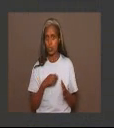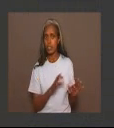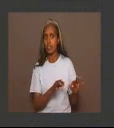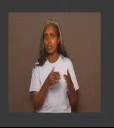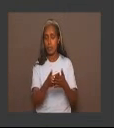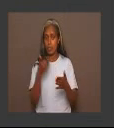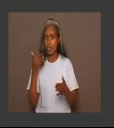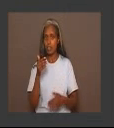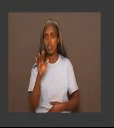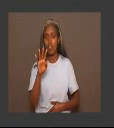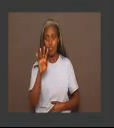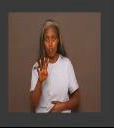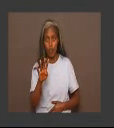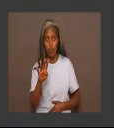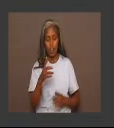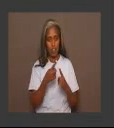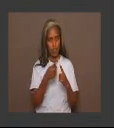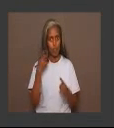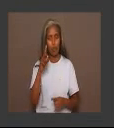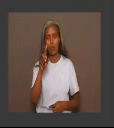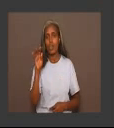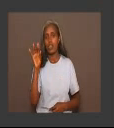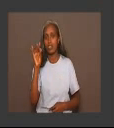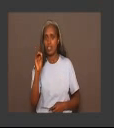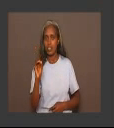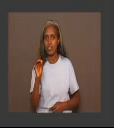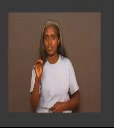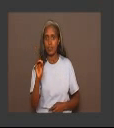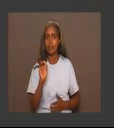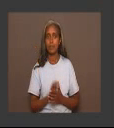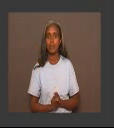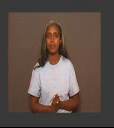subtract 4 from 180.